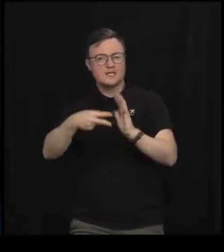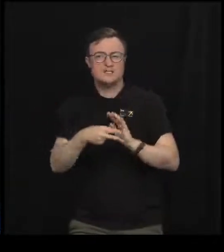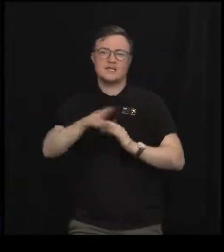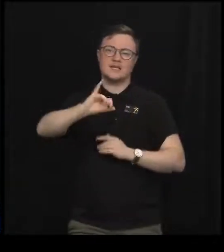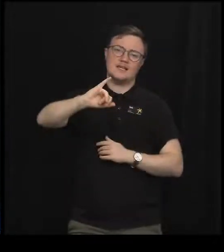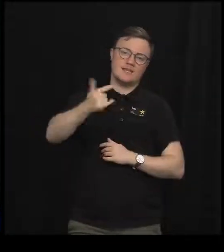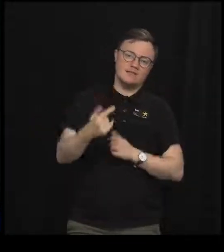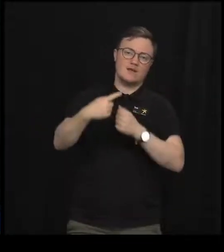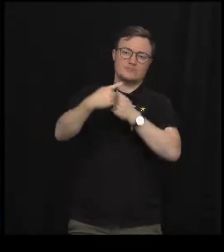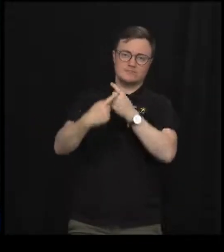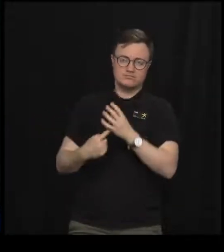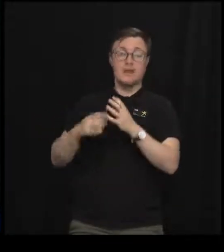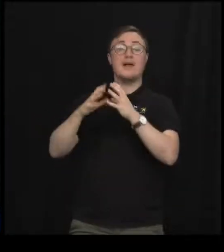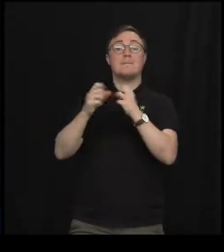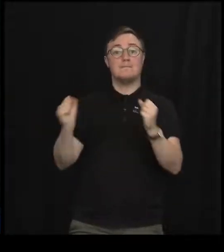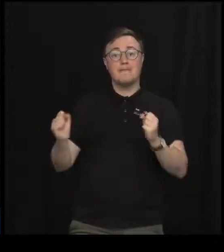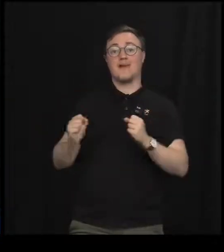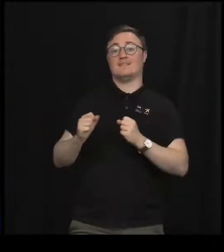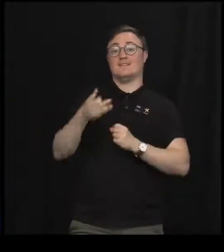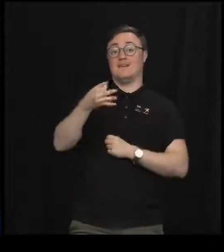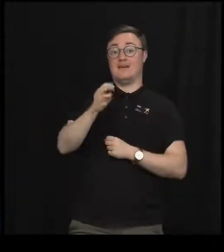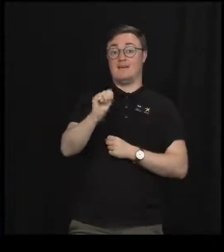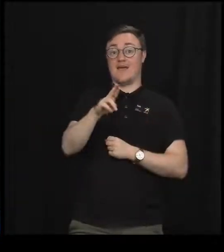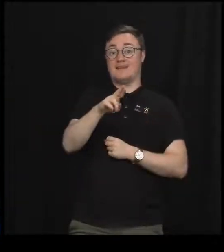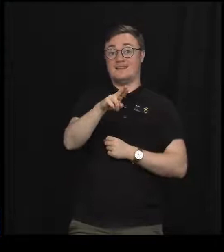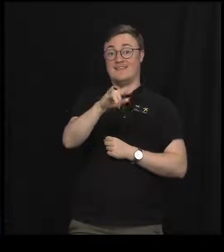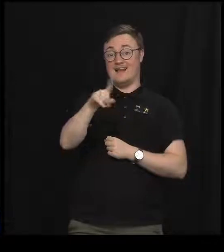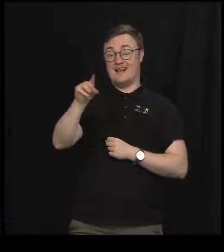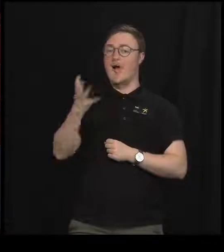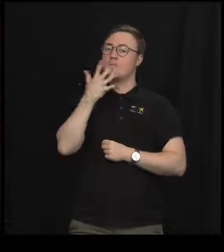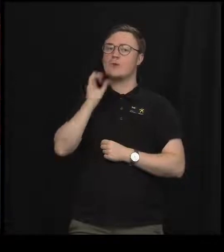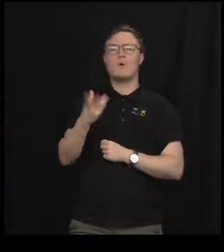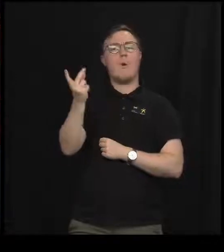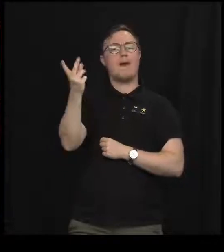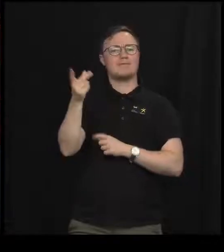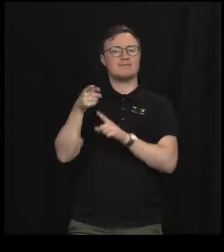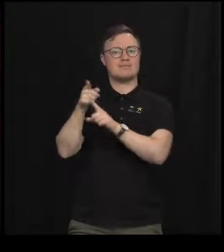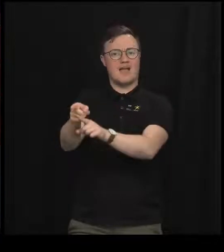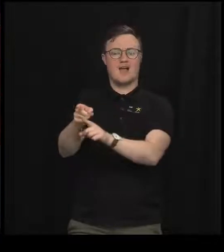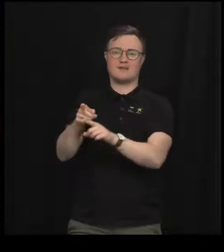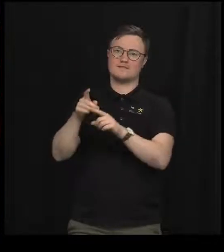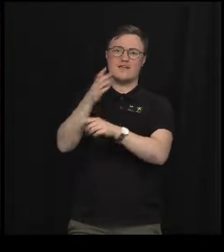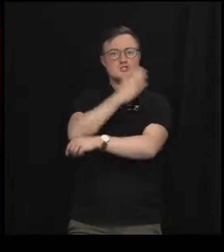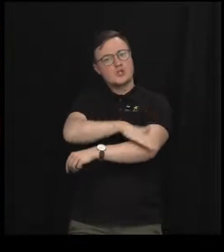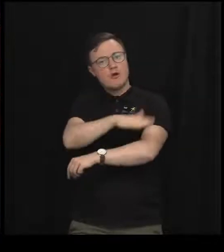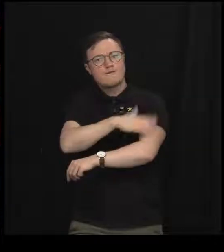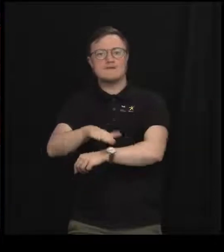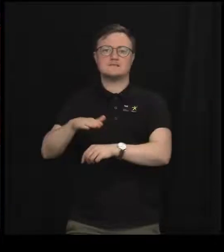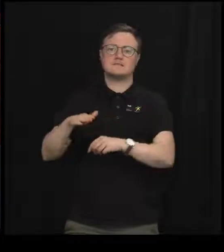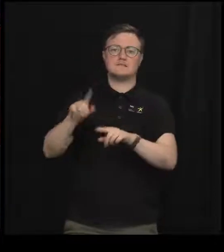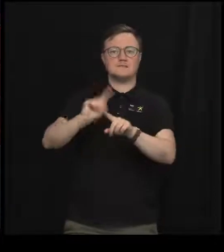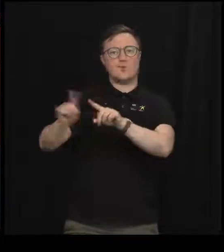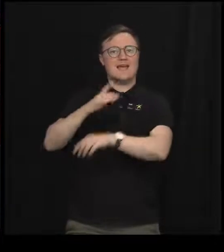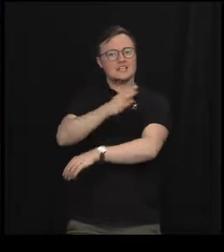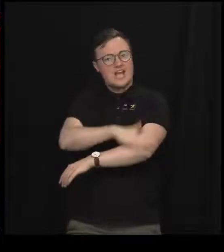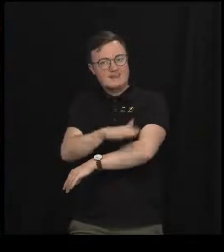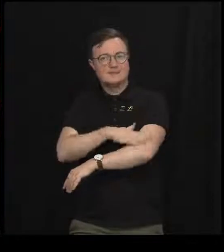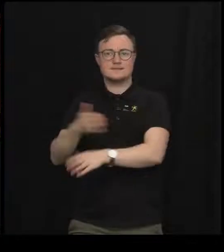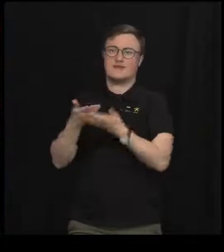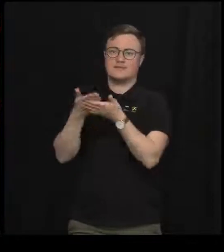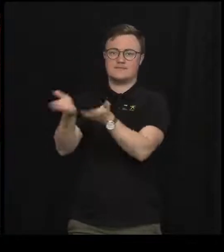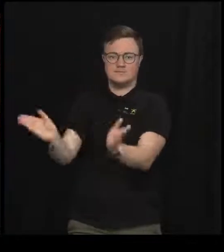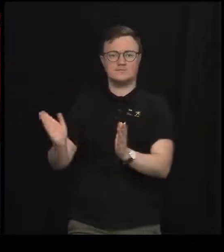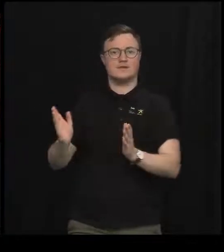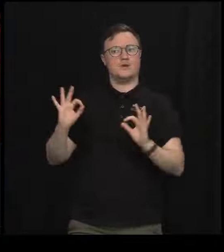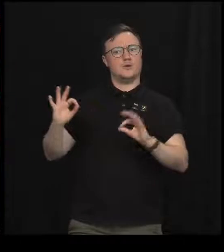about, innovating in systems and how to deliver services and so on. So what do you see now actually to address